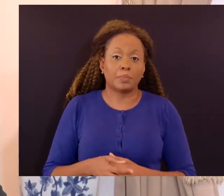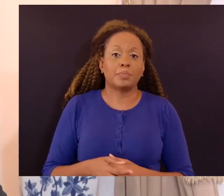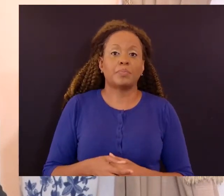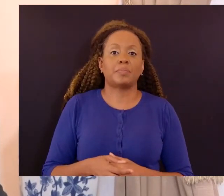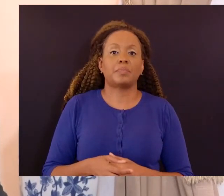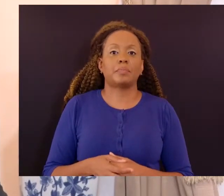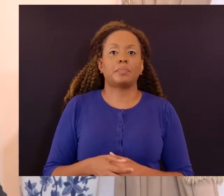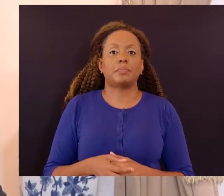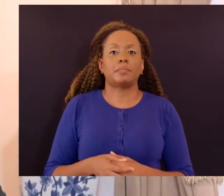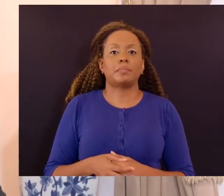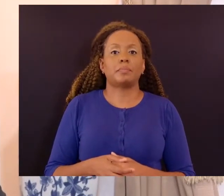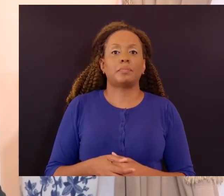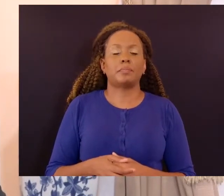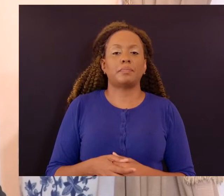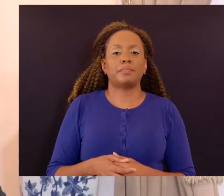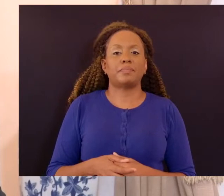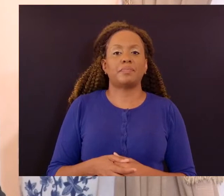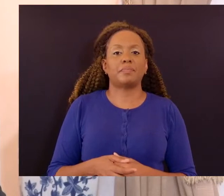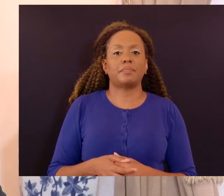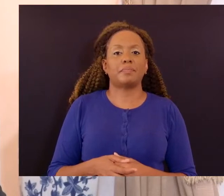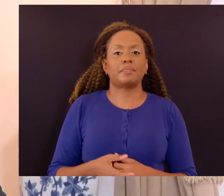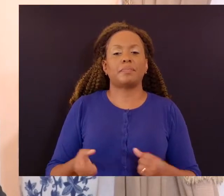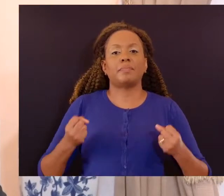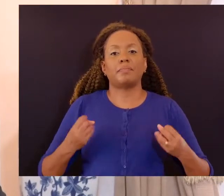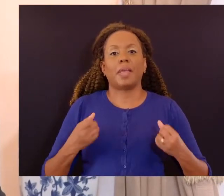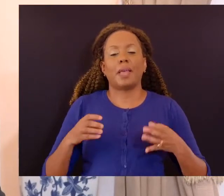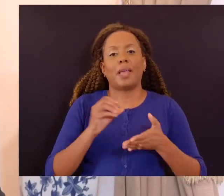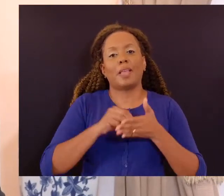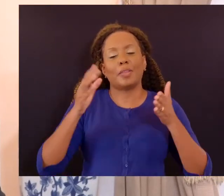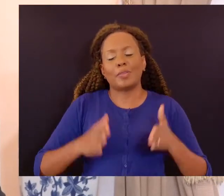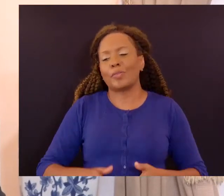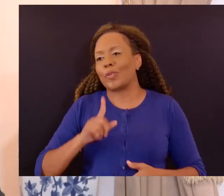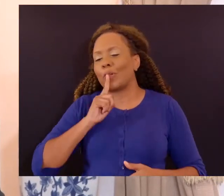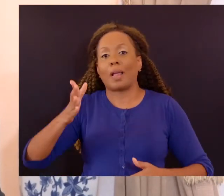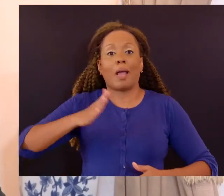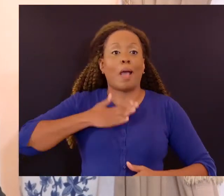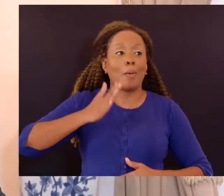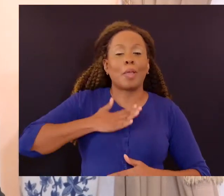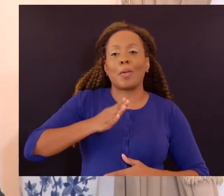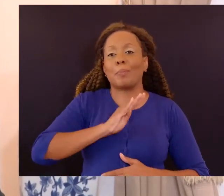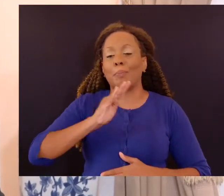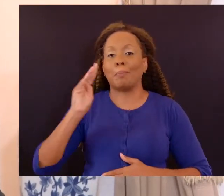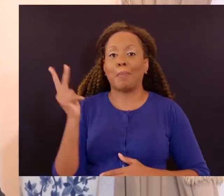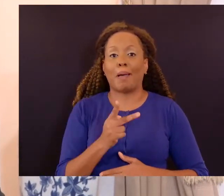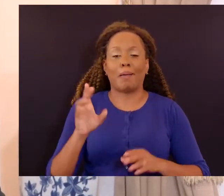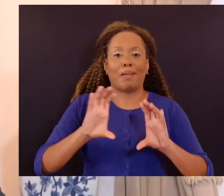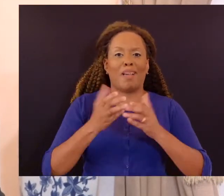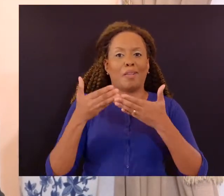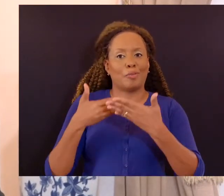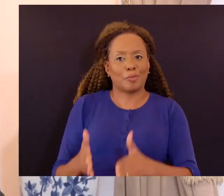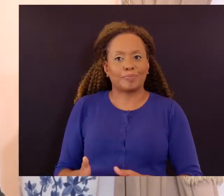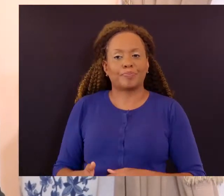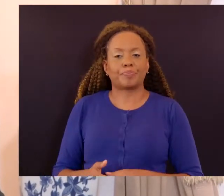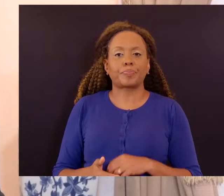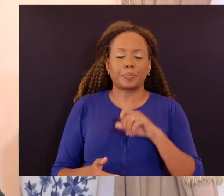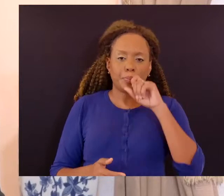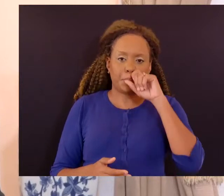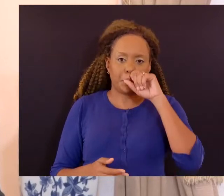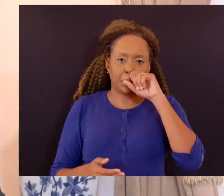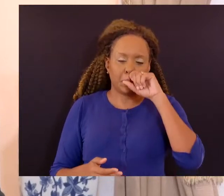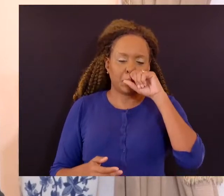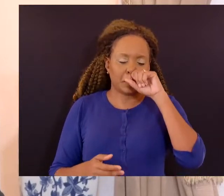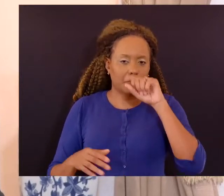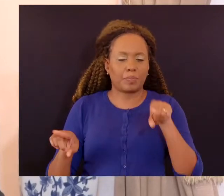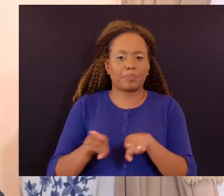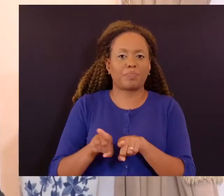that many students have welcomed the opportunity to return to the classroom, and I'm sure indeed many parents as well have welcomed the opportunity to have